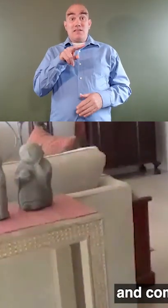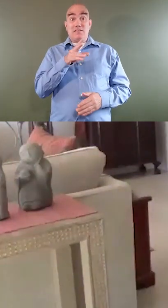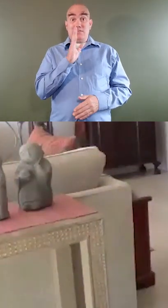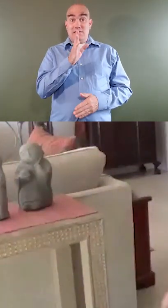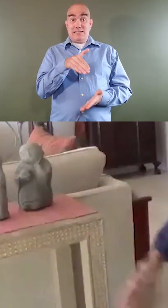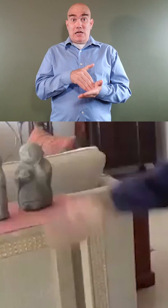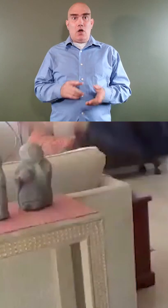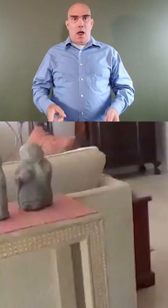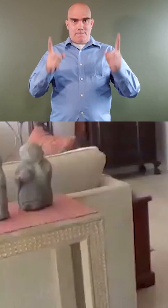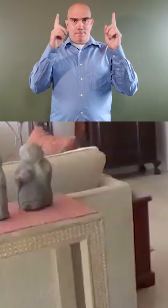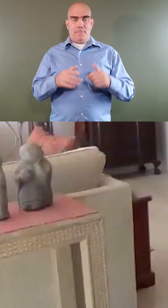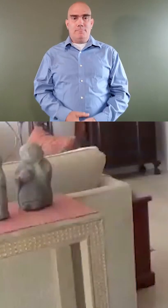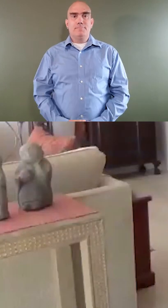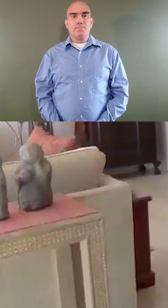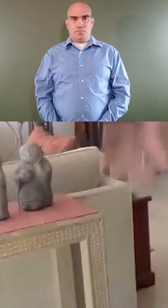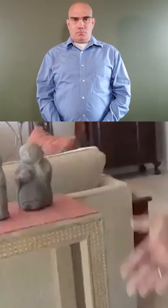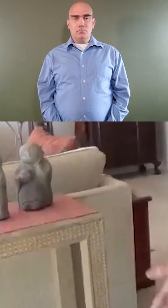straight.